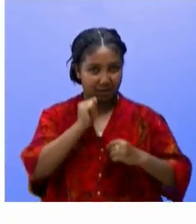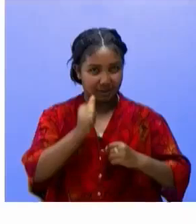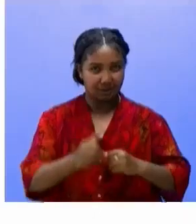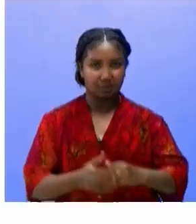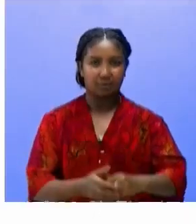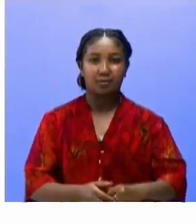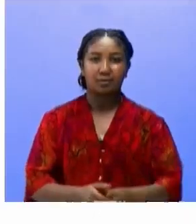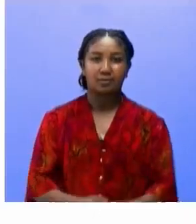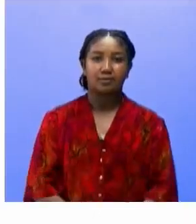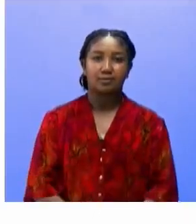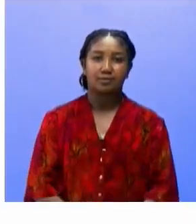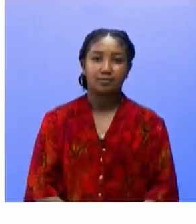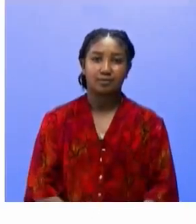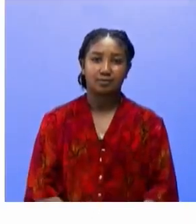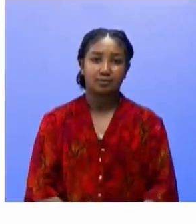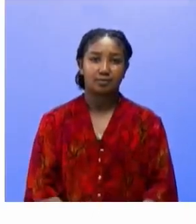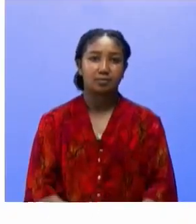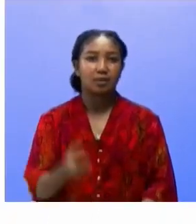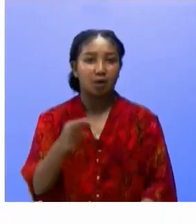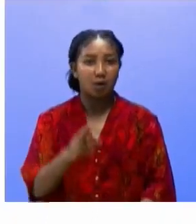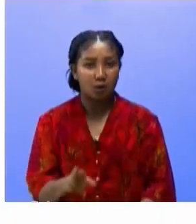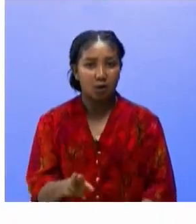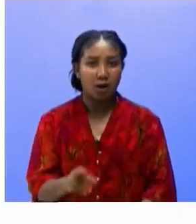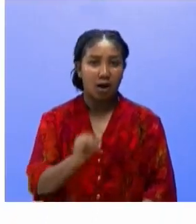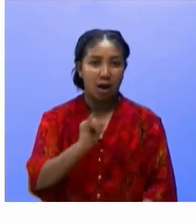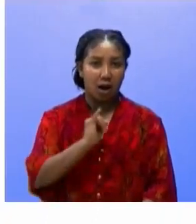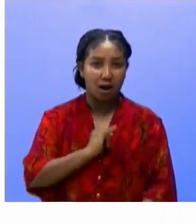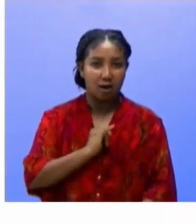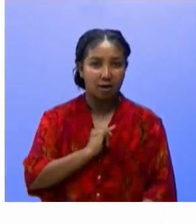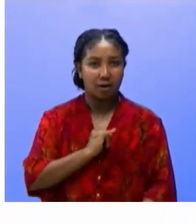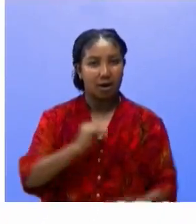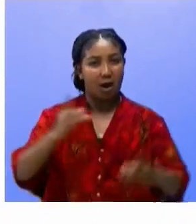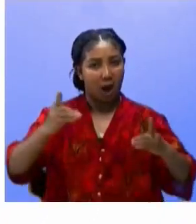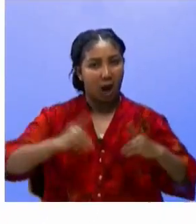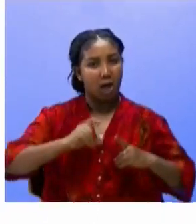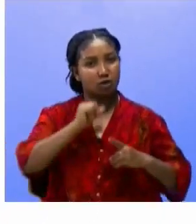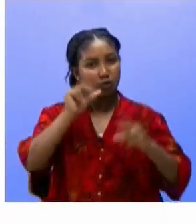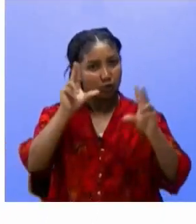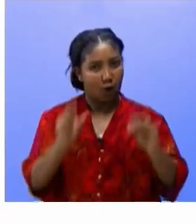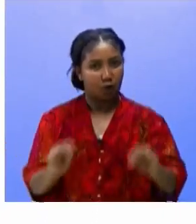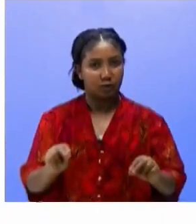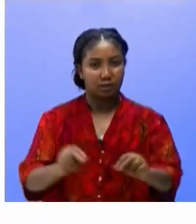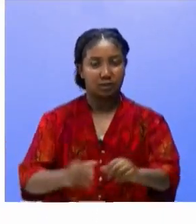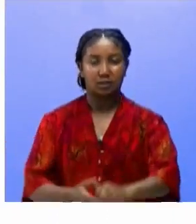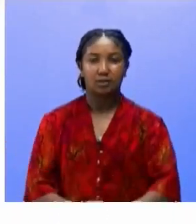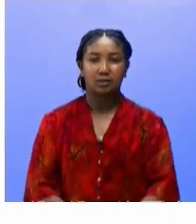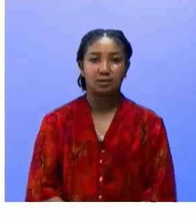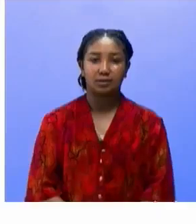I hadn't. Or, I had not.